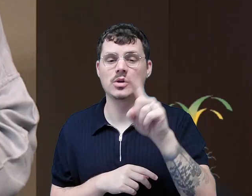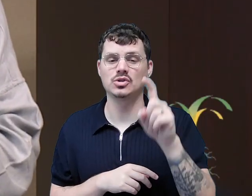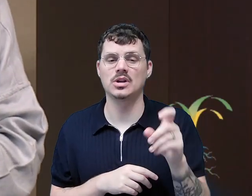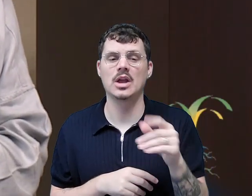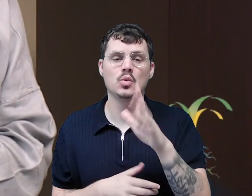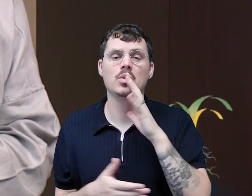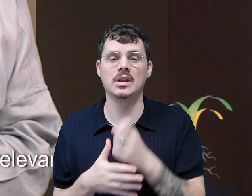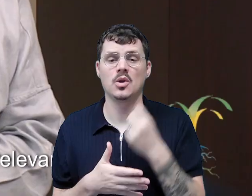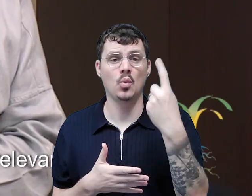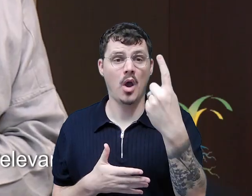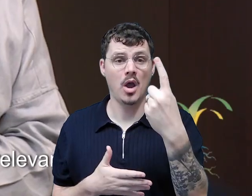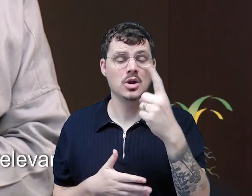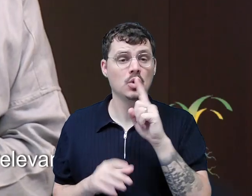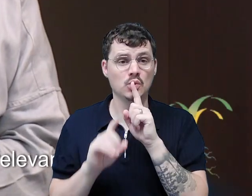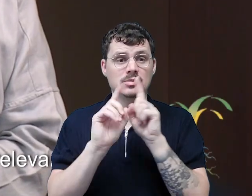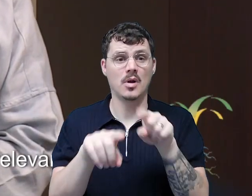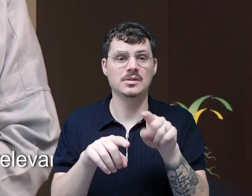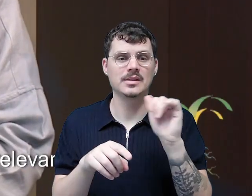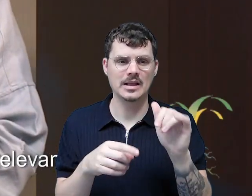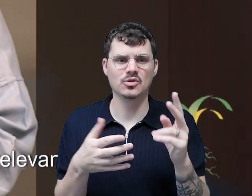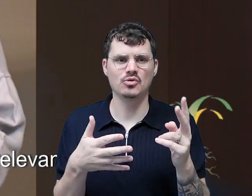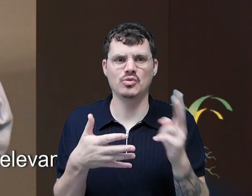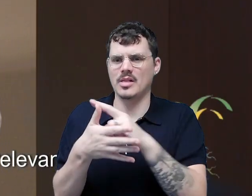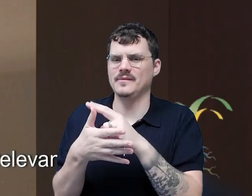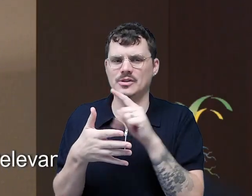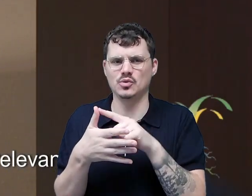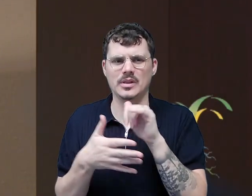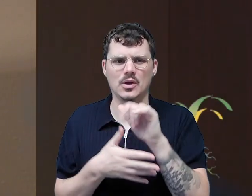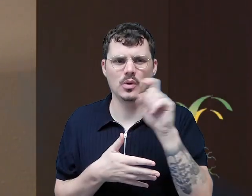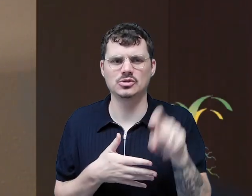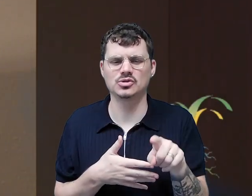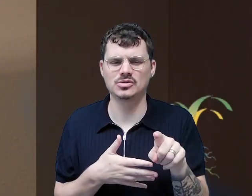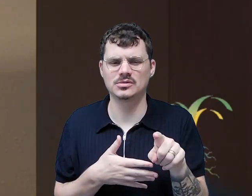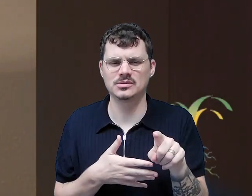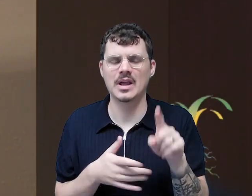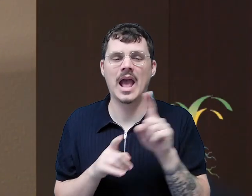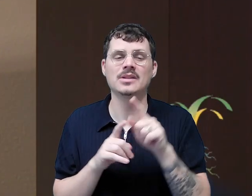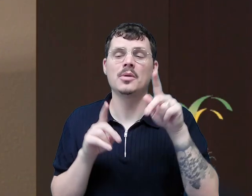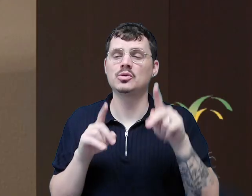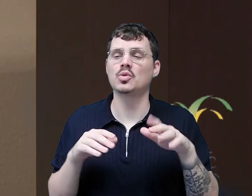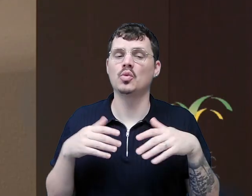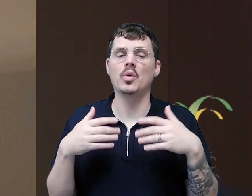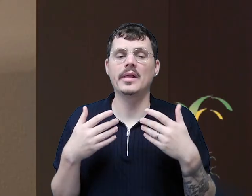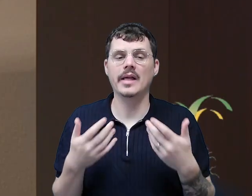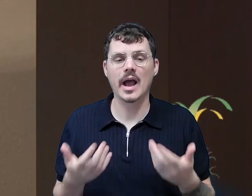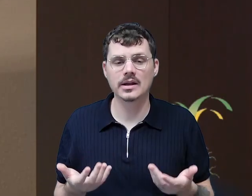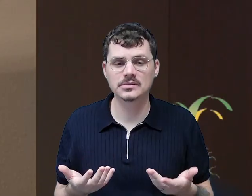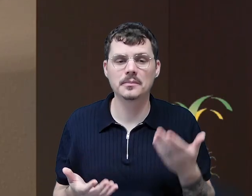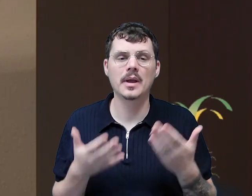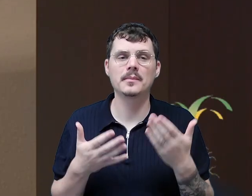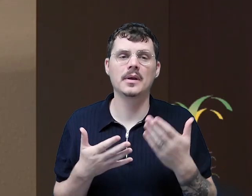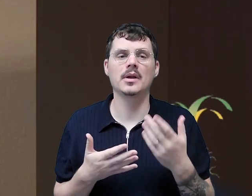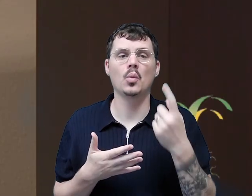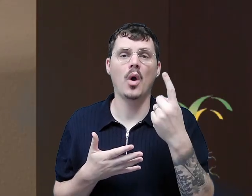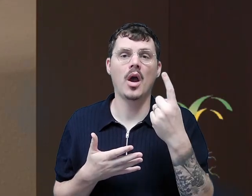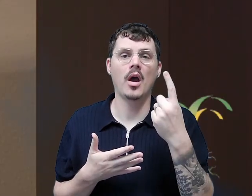5 questions and you'll get 1 response that's relevant to the question. As the person